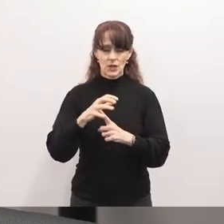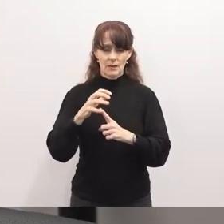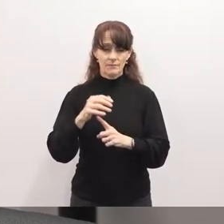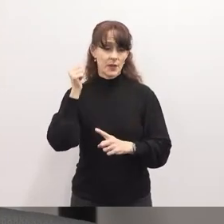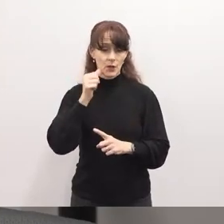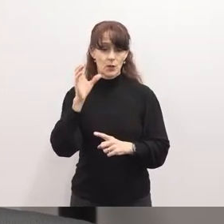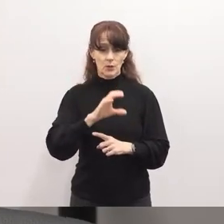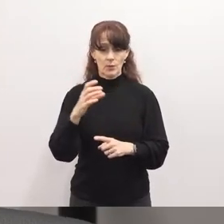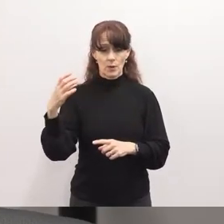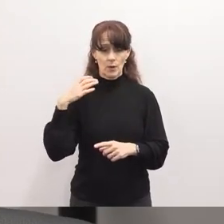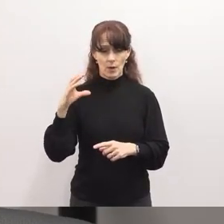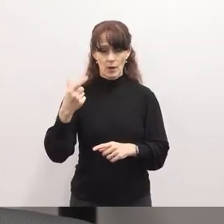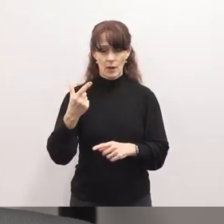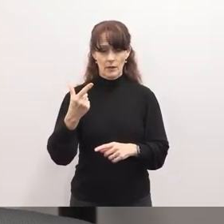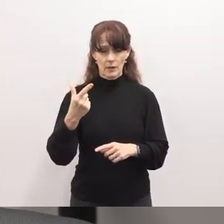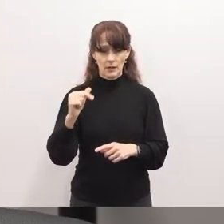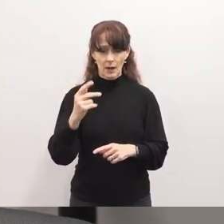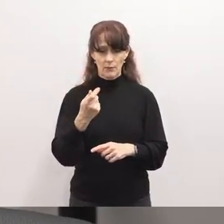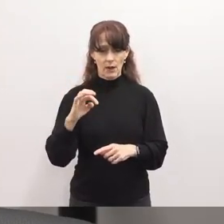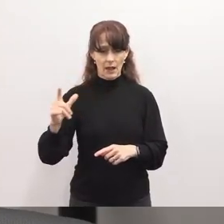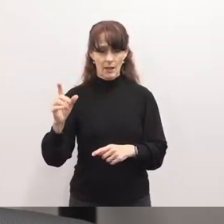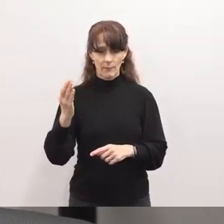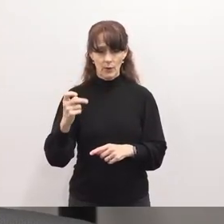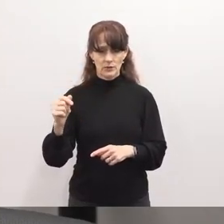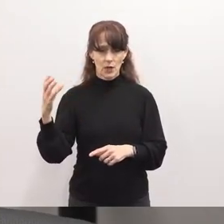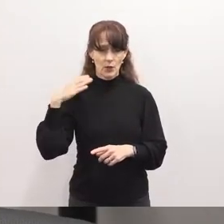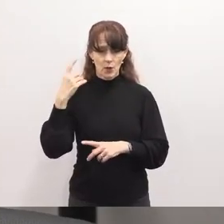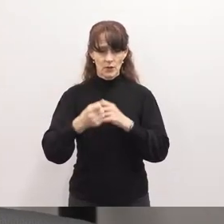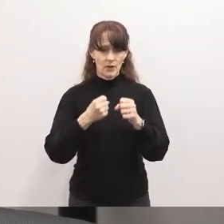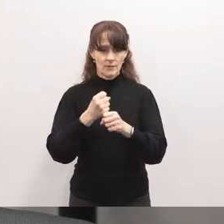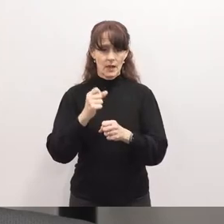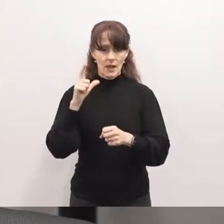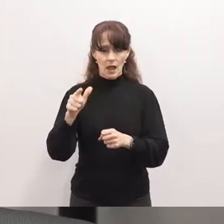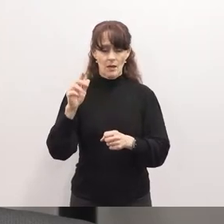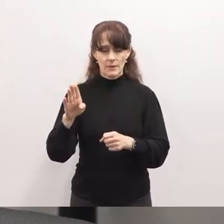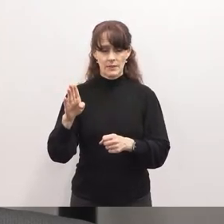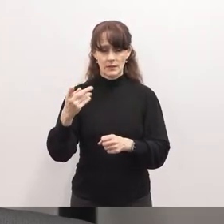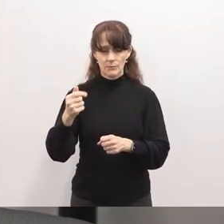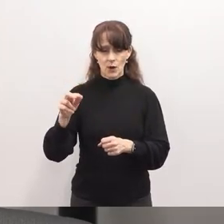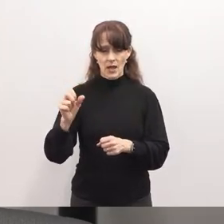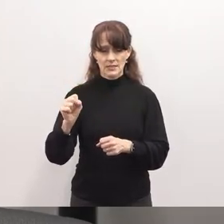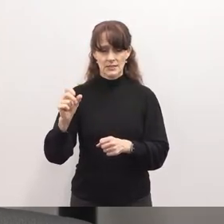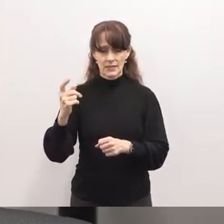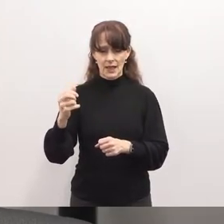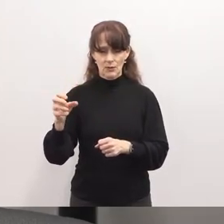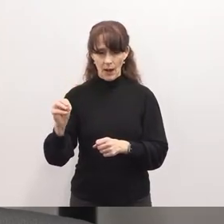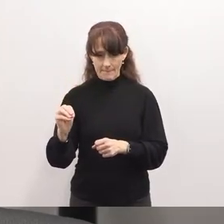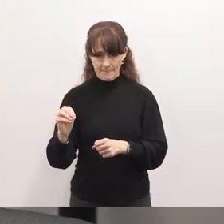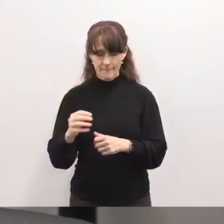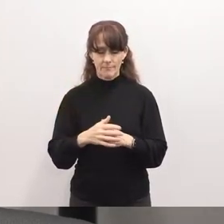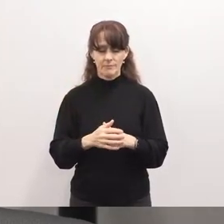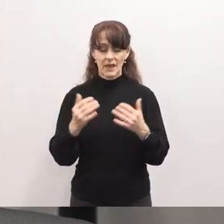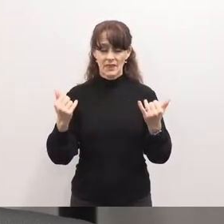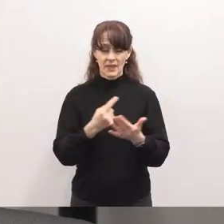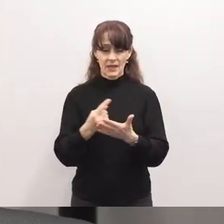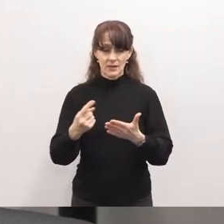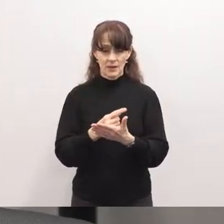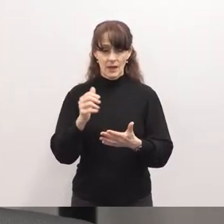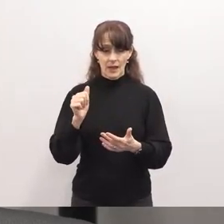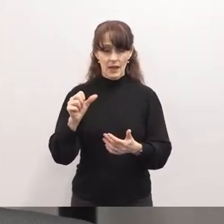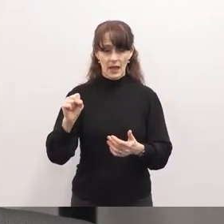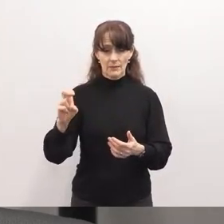country coach, Gabrielle Borns, was named coach of the year by Long Beach Press Telegram. This week, ASB has big